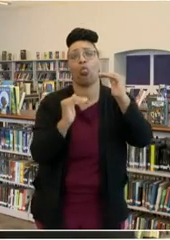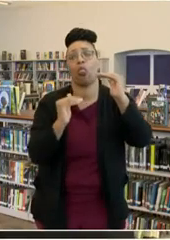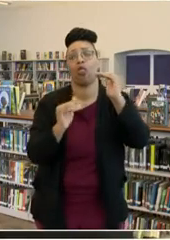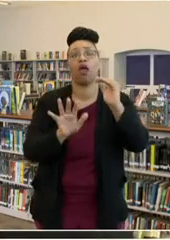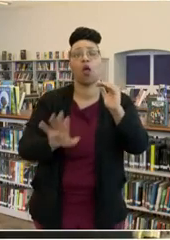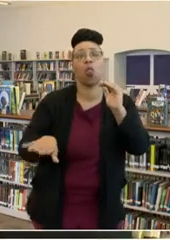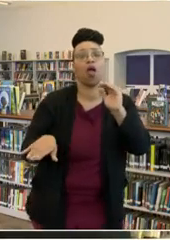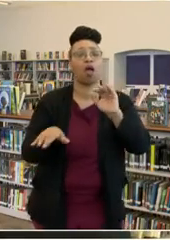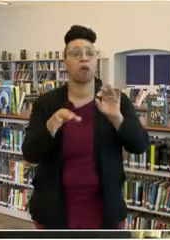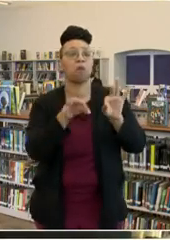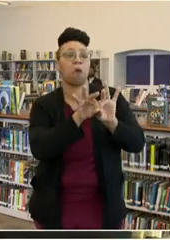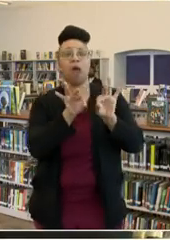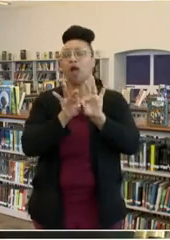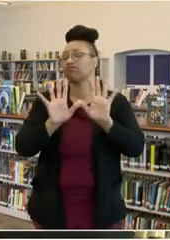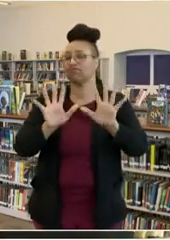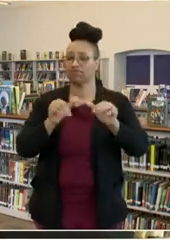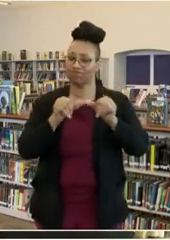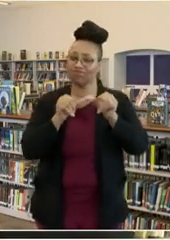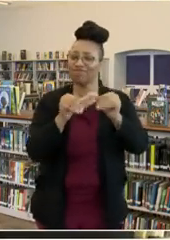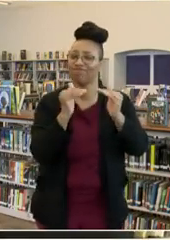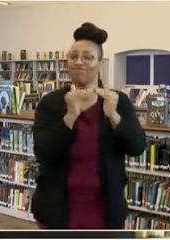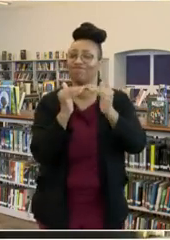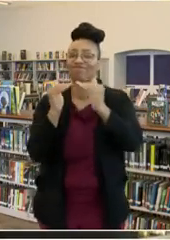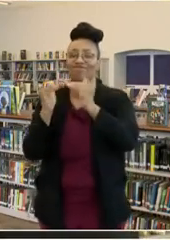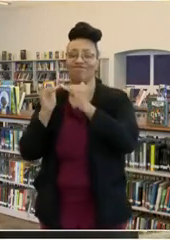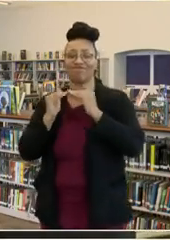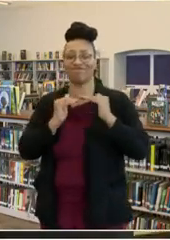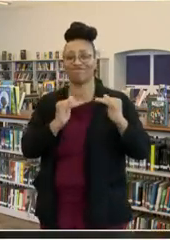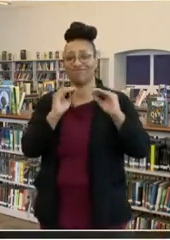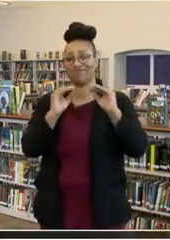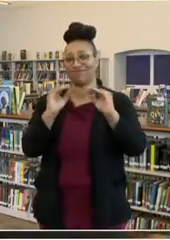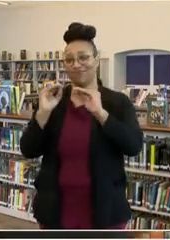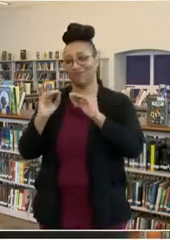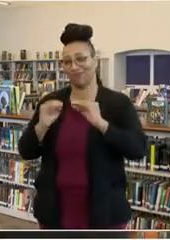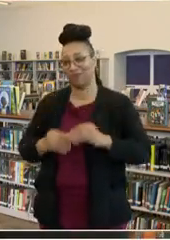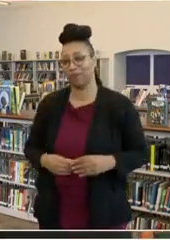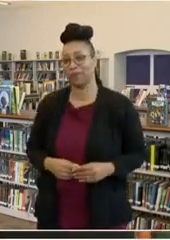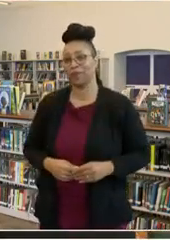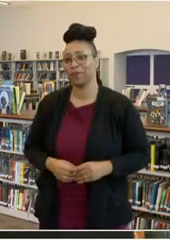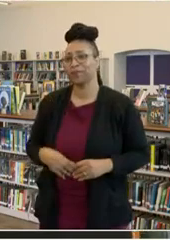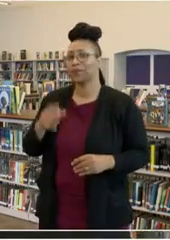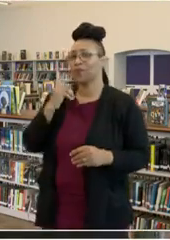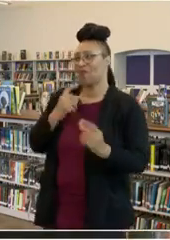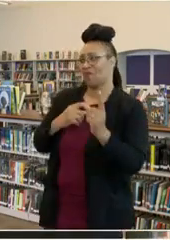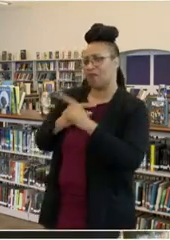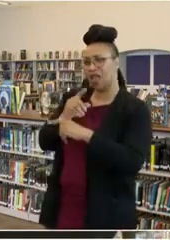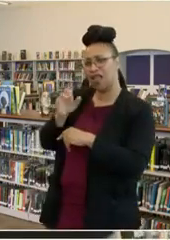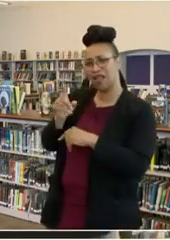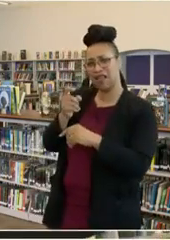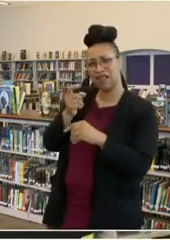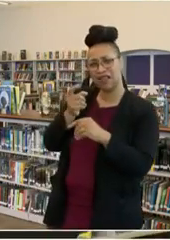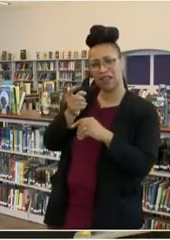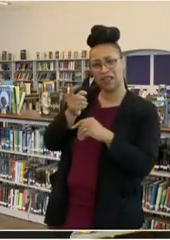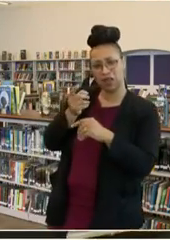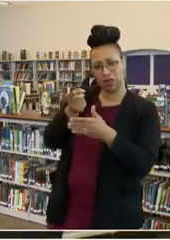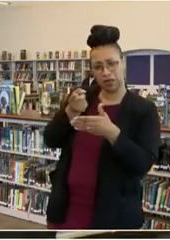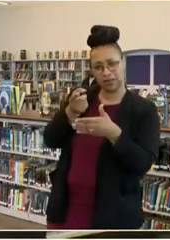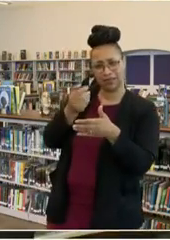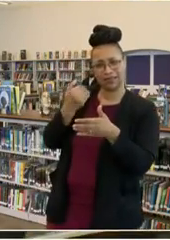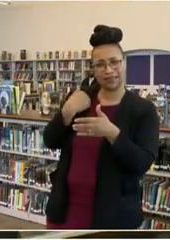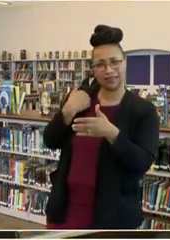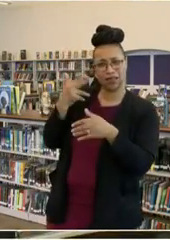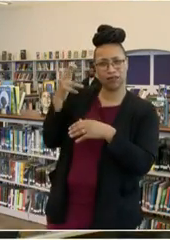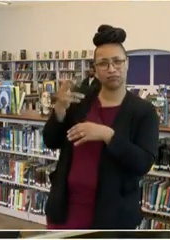topic. Following the shooting of a safe passage worker this week, I want to know how you all are thinking about that program and its challenges, and also what have you heard from the